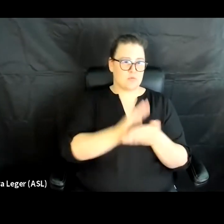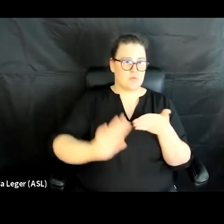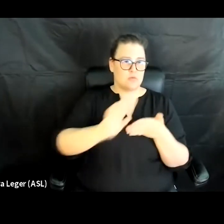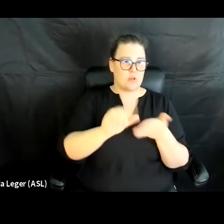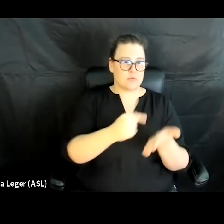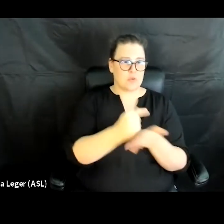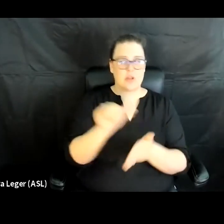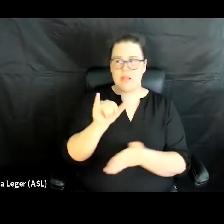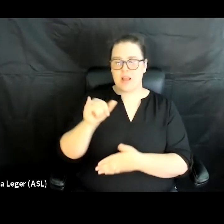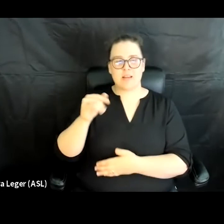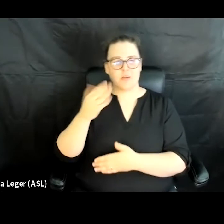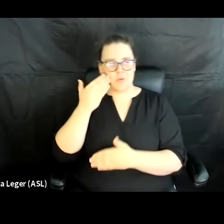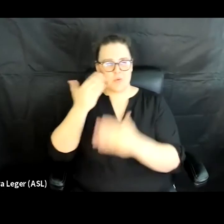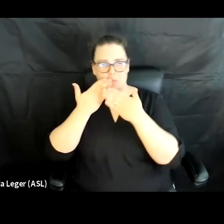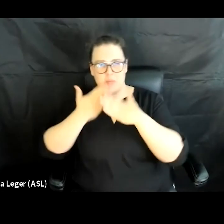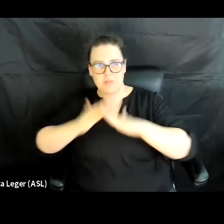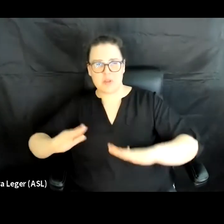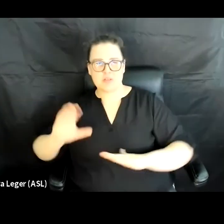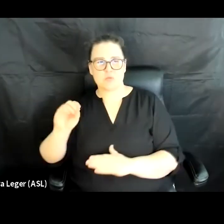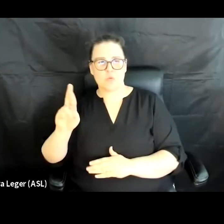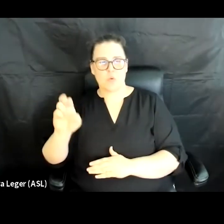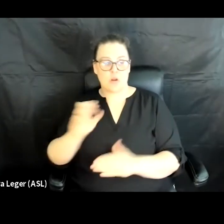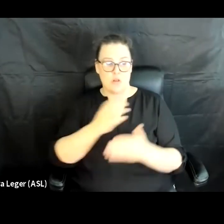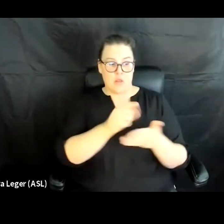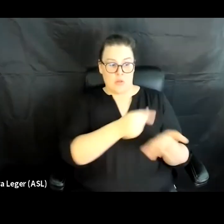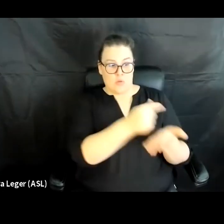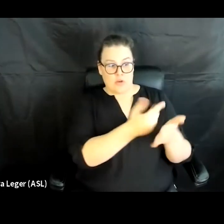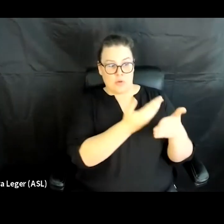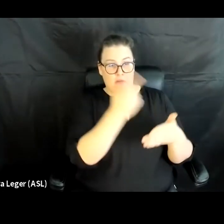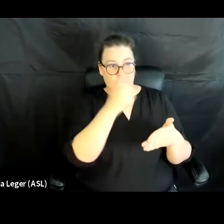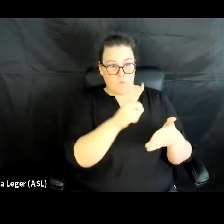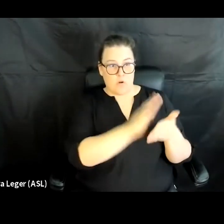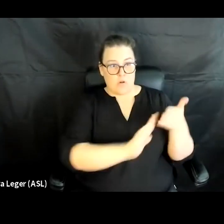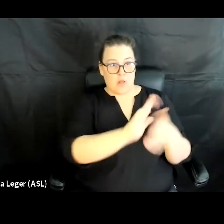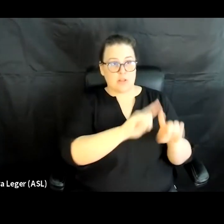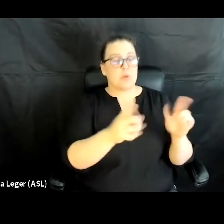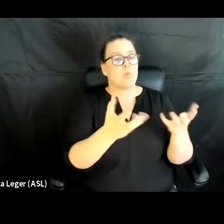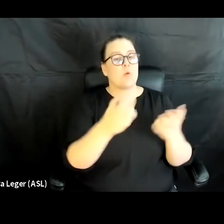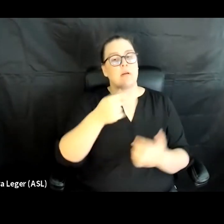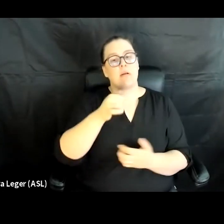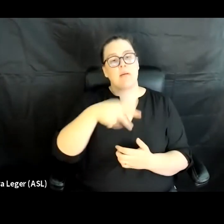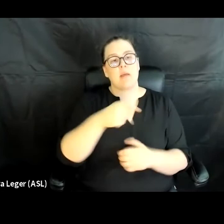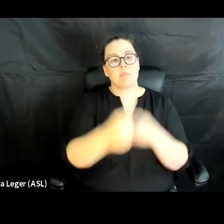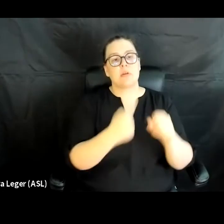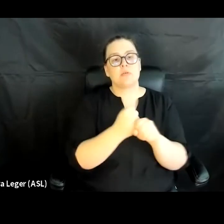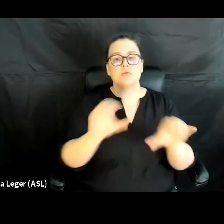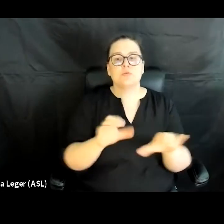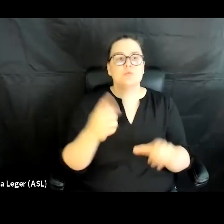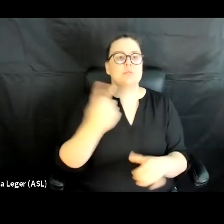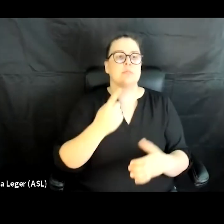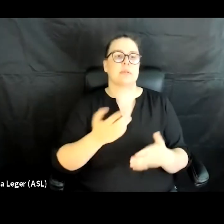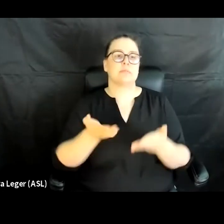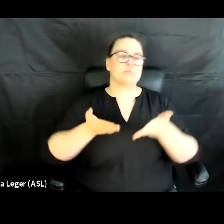Corps when these young folks graduate from college, but they're looking for a gap year to do something of meaning, of